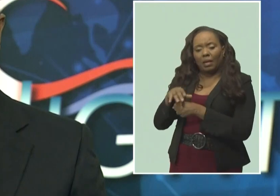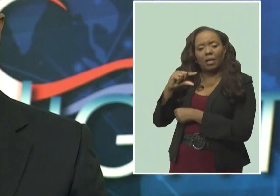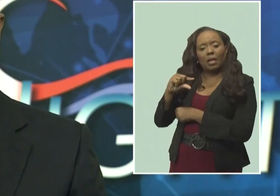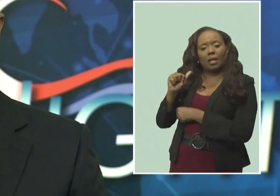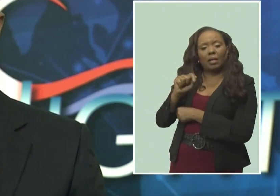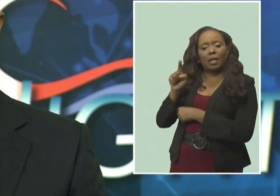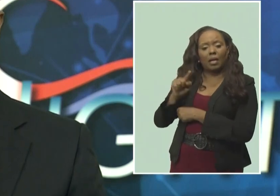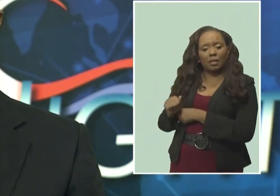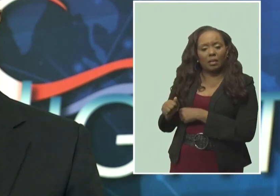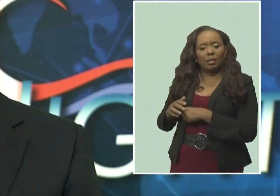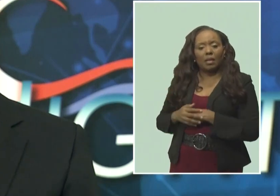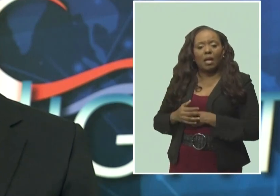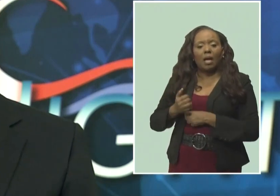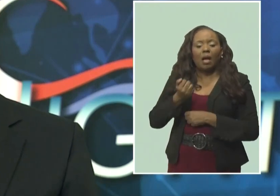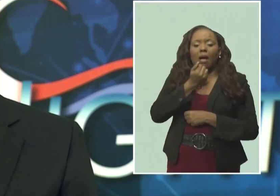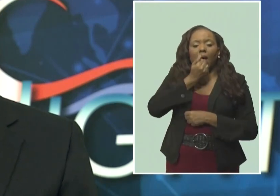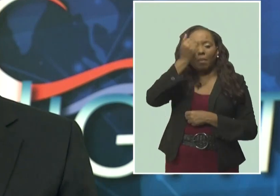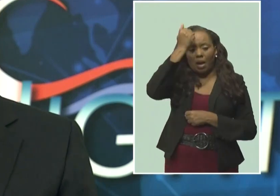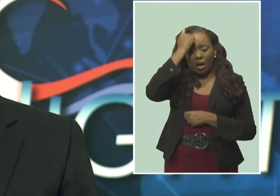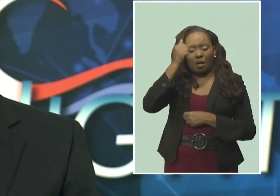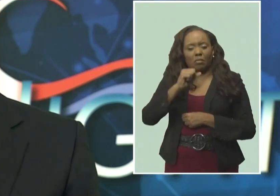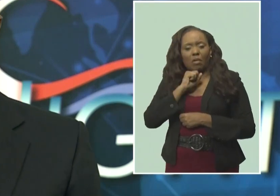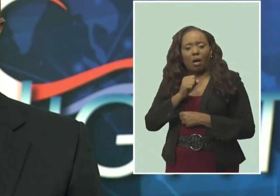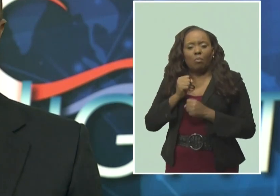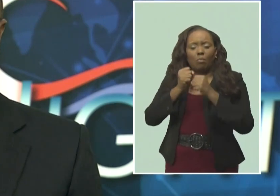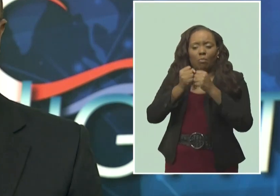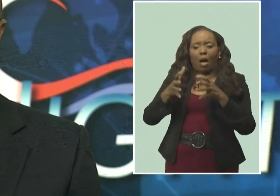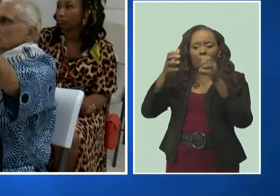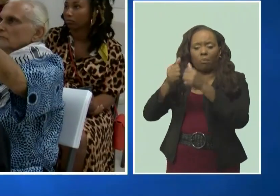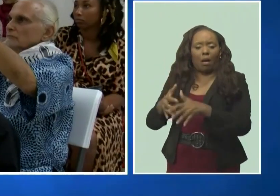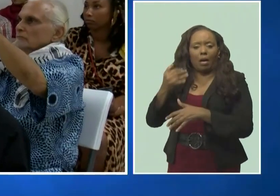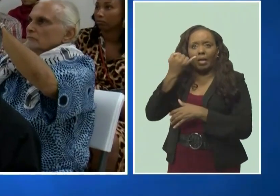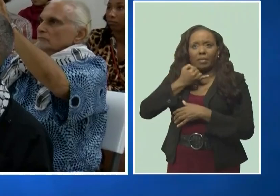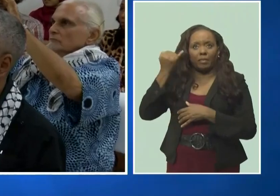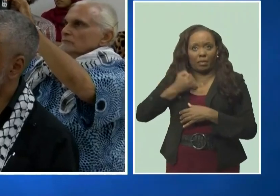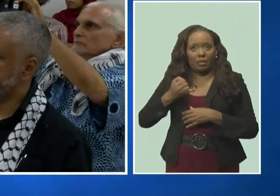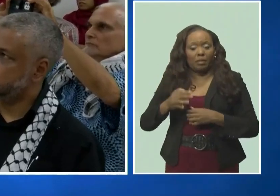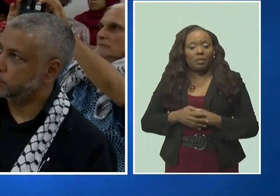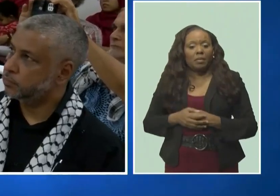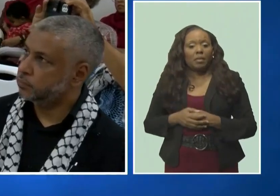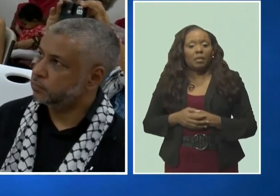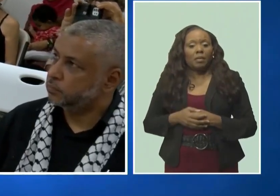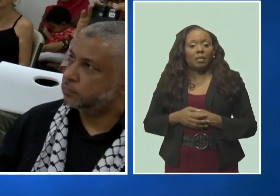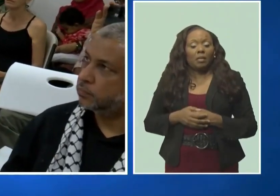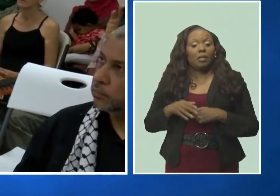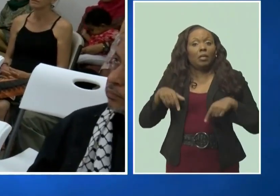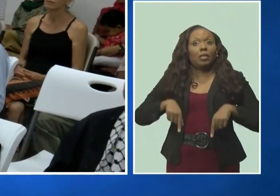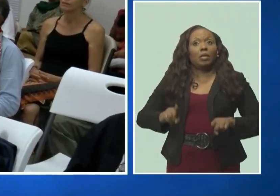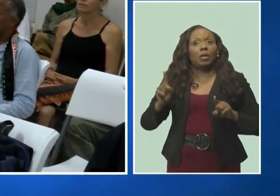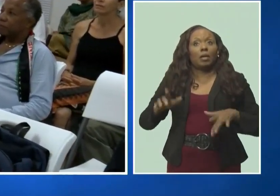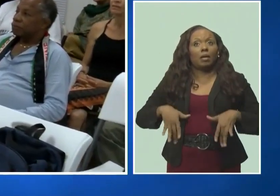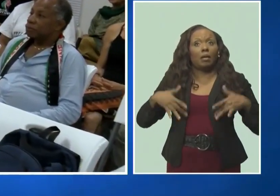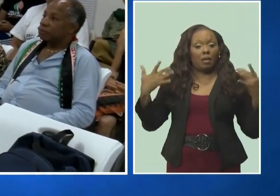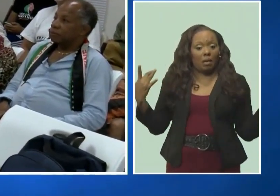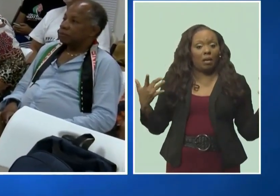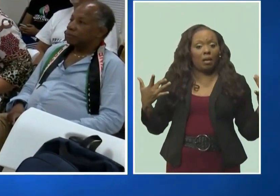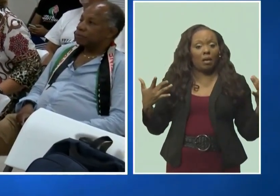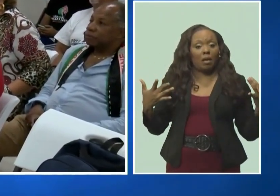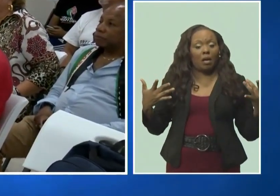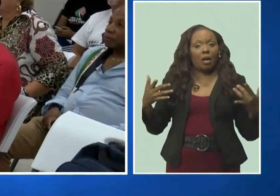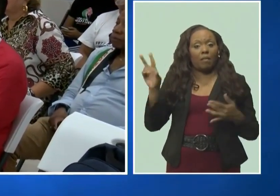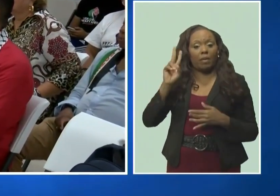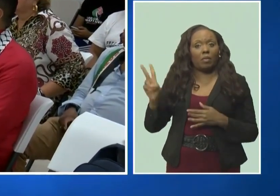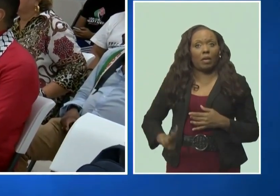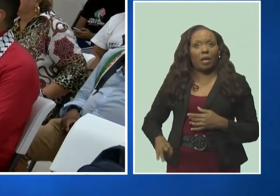action was taken following Hamas attack on Israel. Well, during an event at the Embassy of Venezuela, the Caribbean Against Apartheid